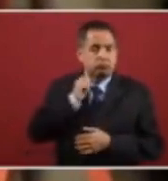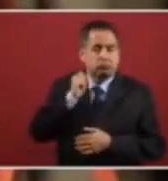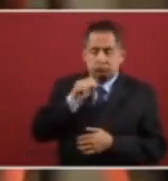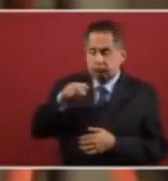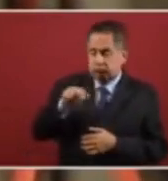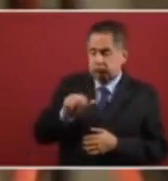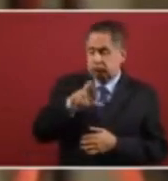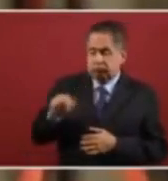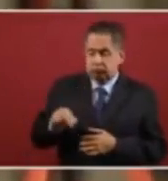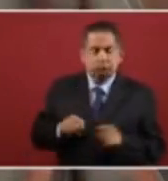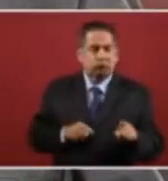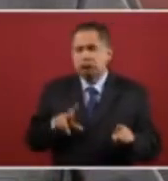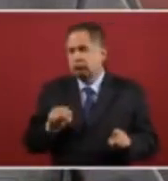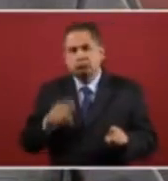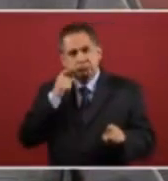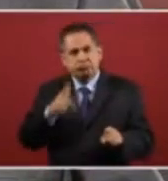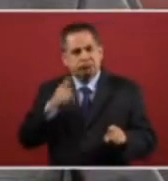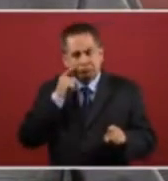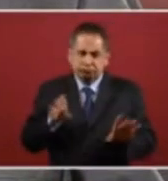say it.